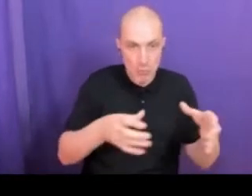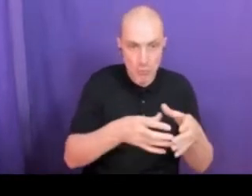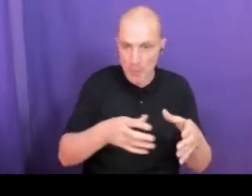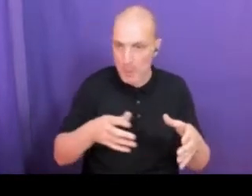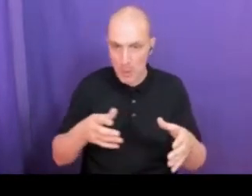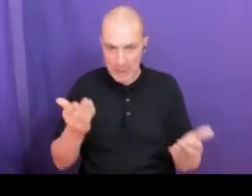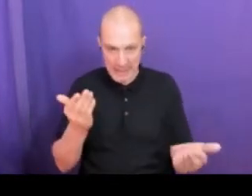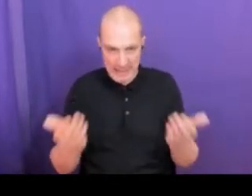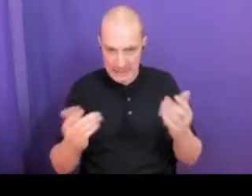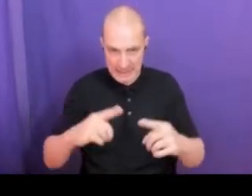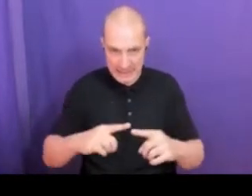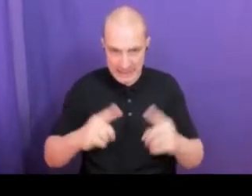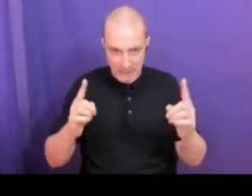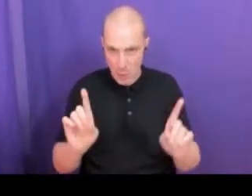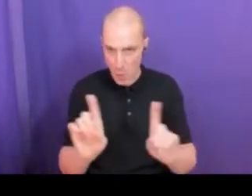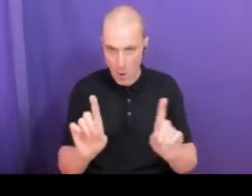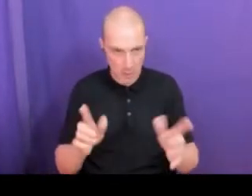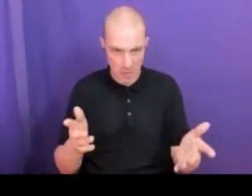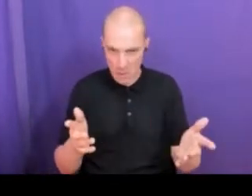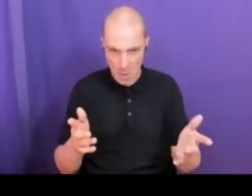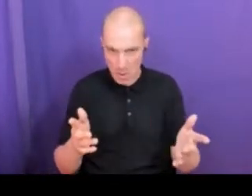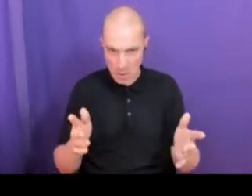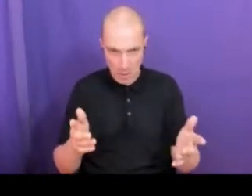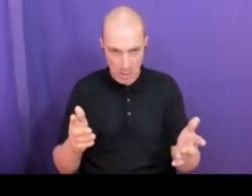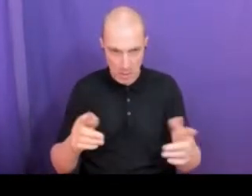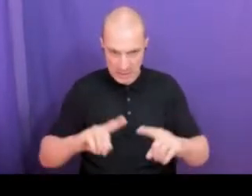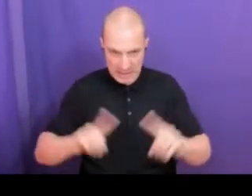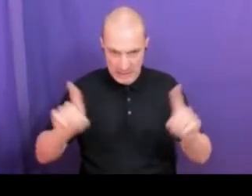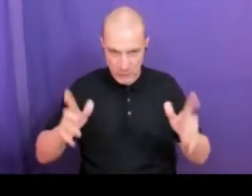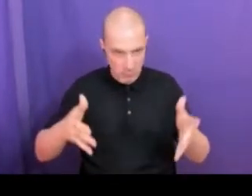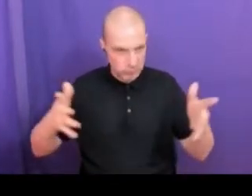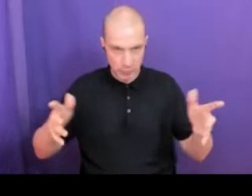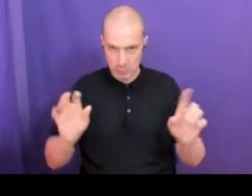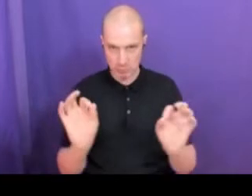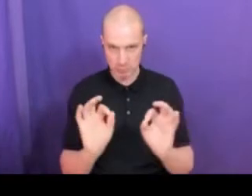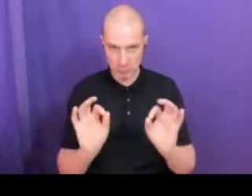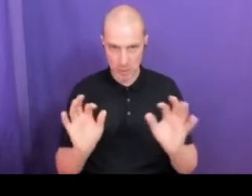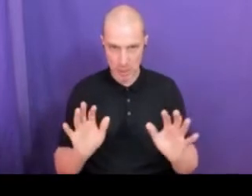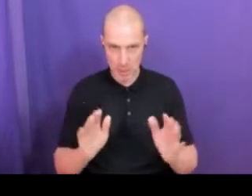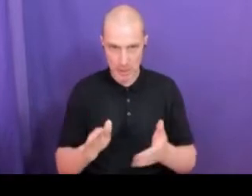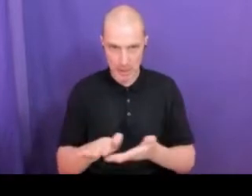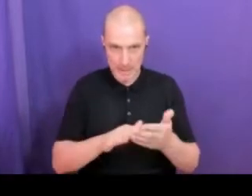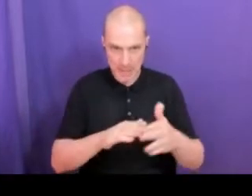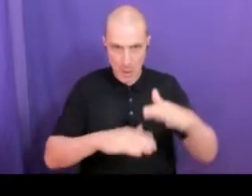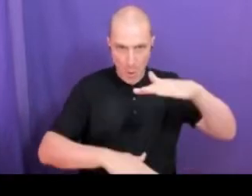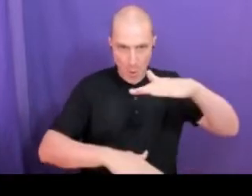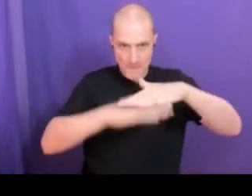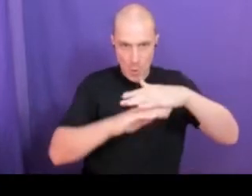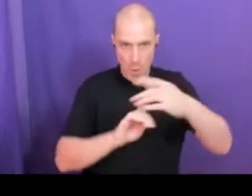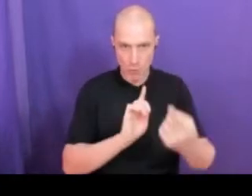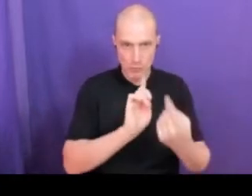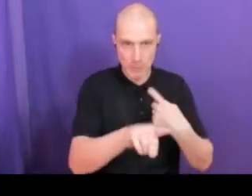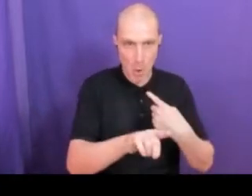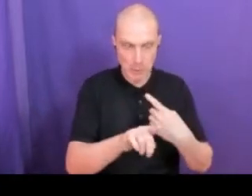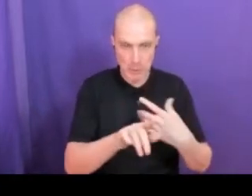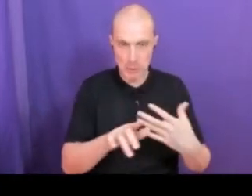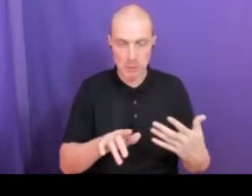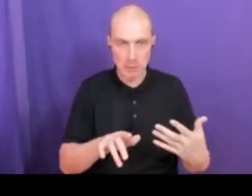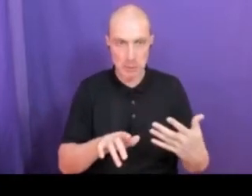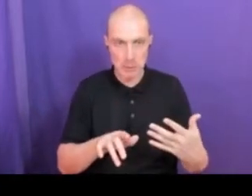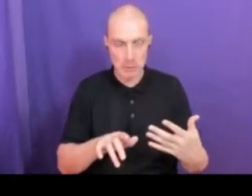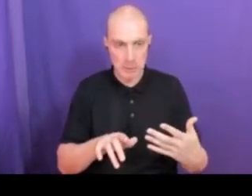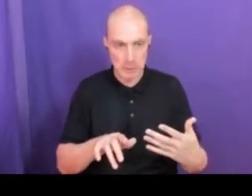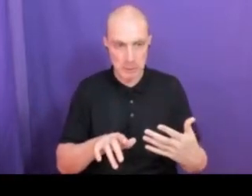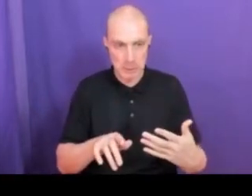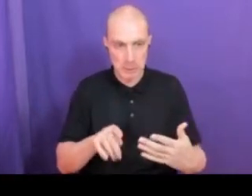There's no significant difference. So people who filled out the full response, there was no indication that they were more likely to be from, say, an urban area